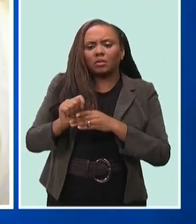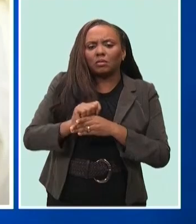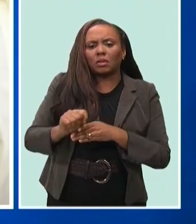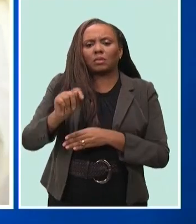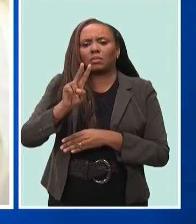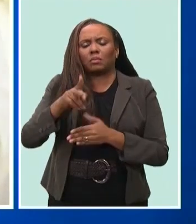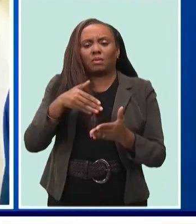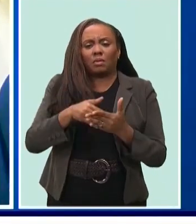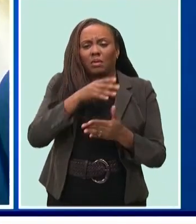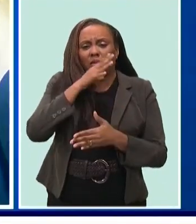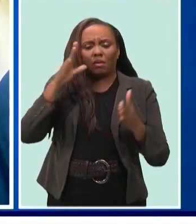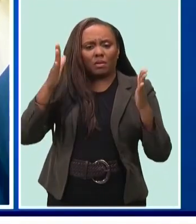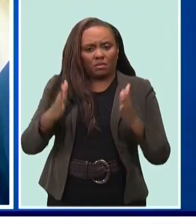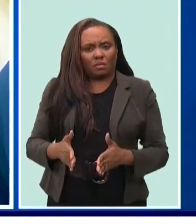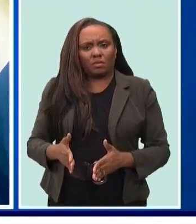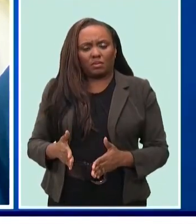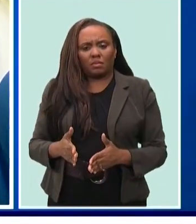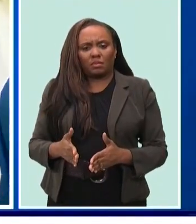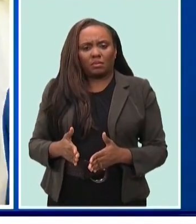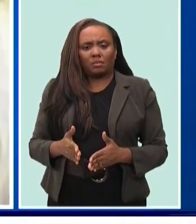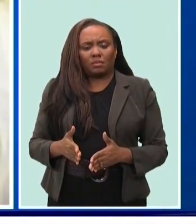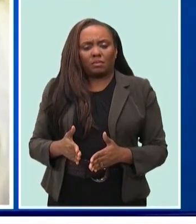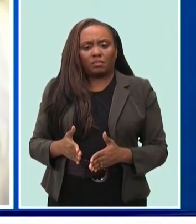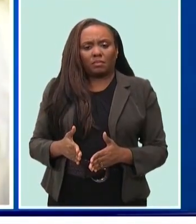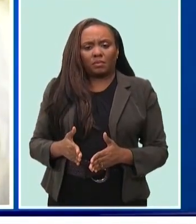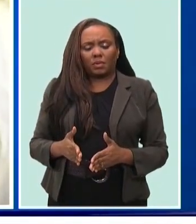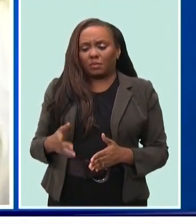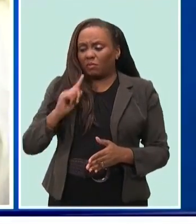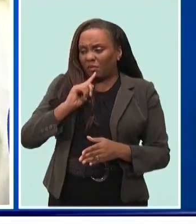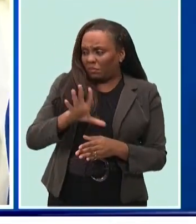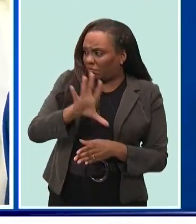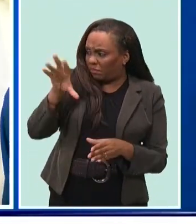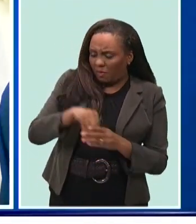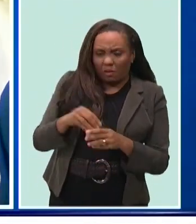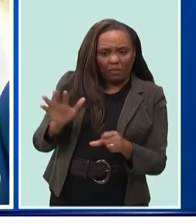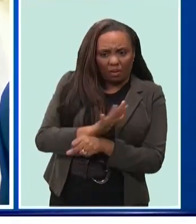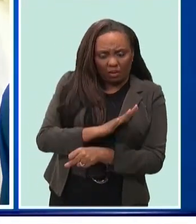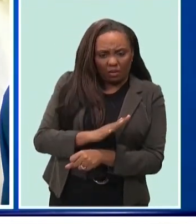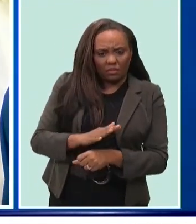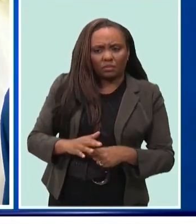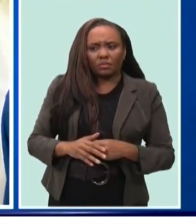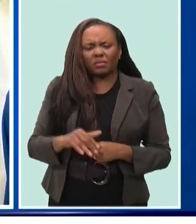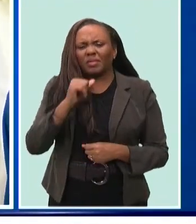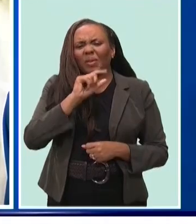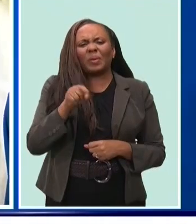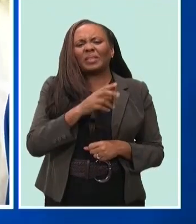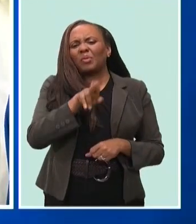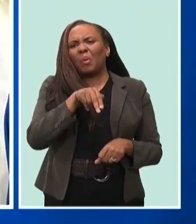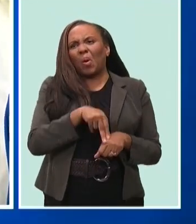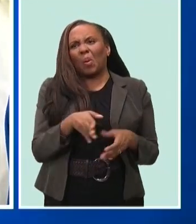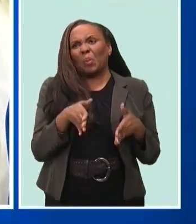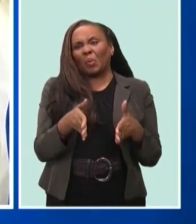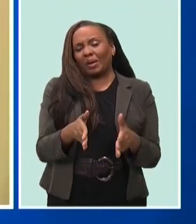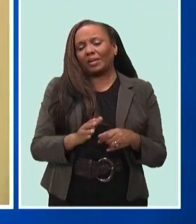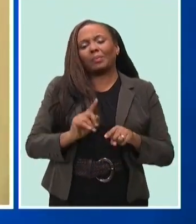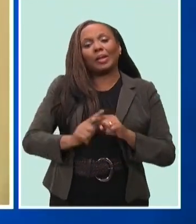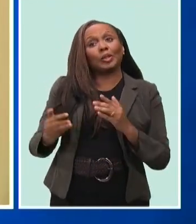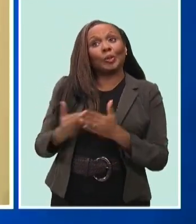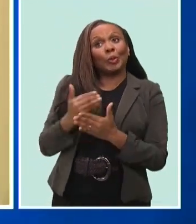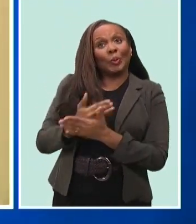properly trained and equipped to come out and get involved in agriculture, not just the traditional way, but the contemporary